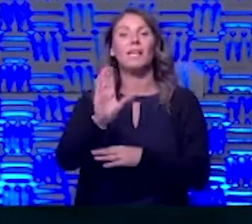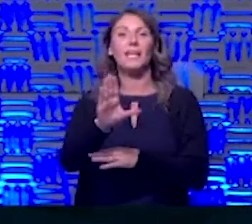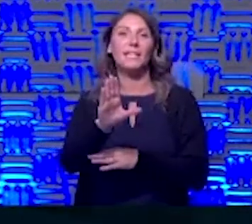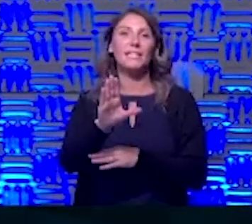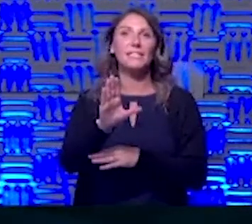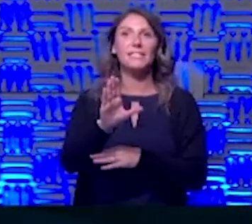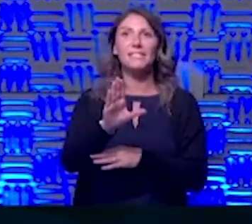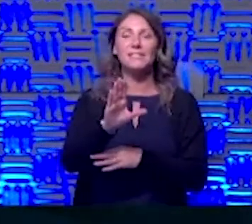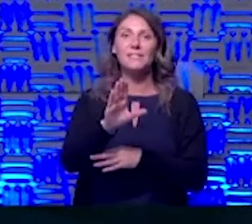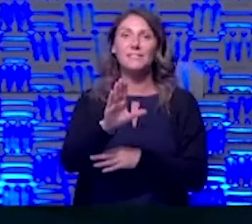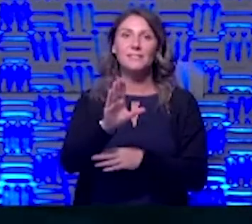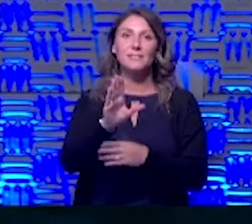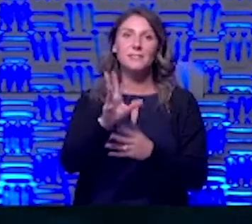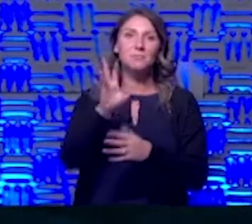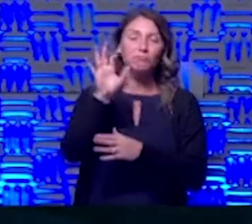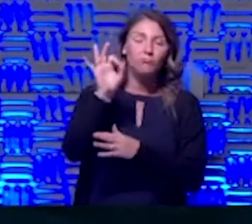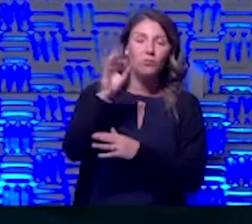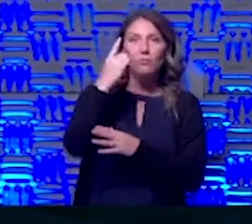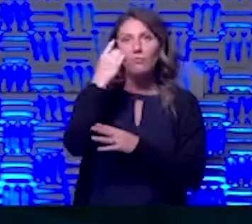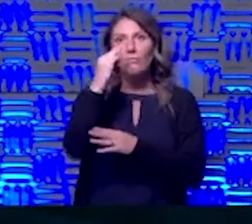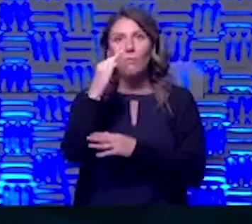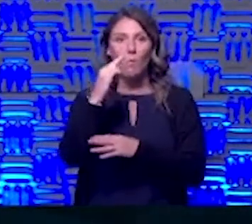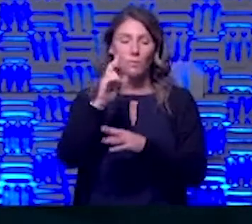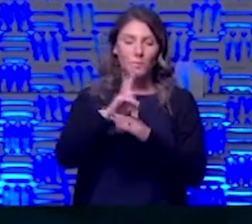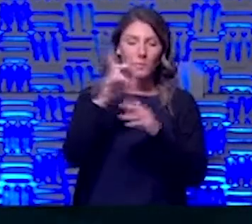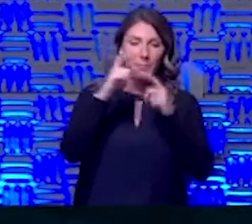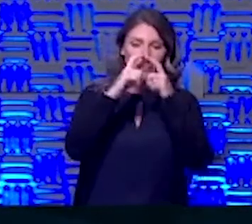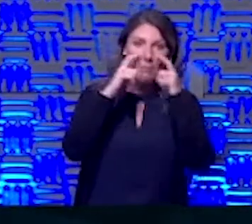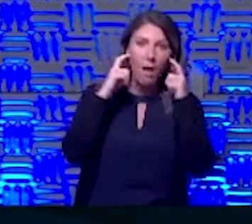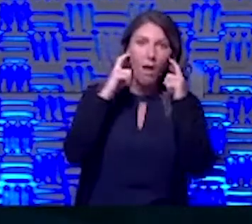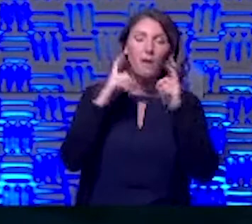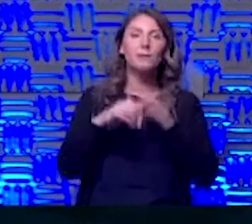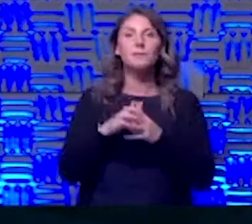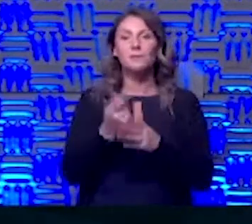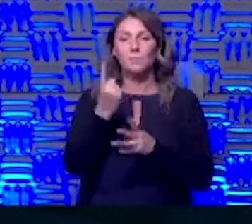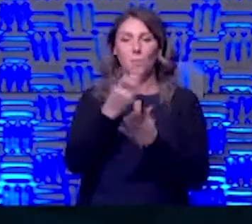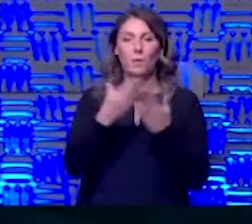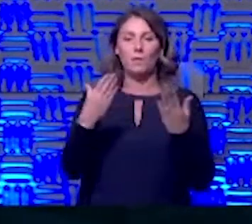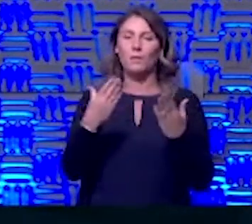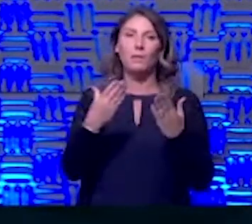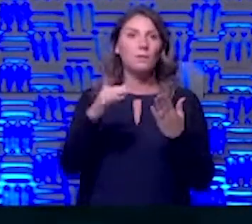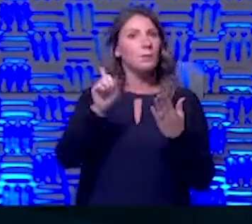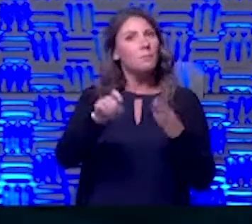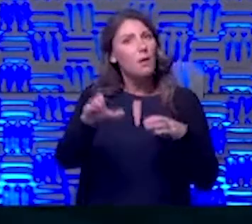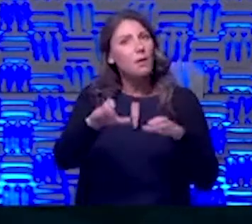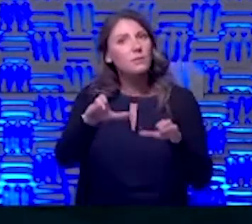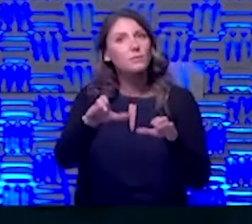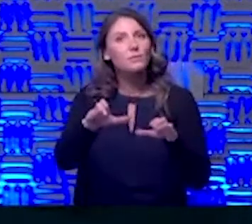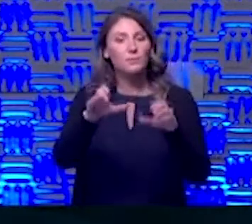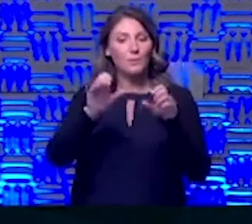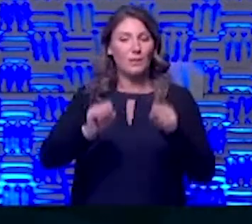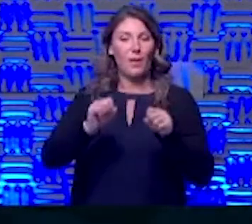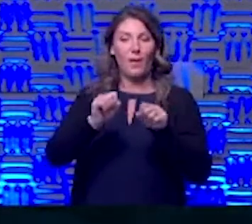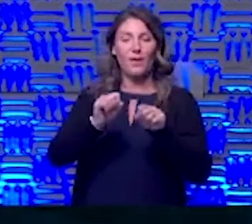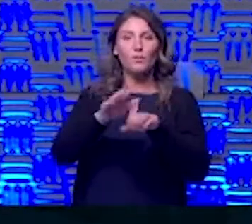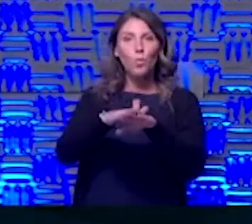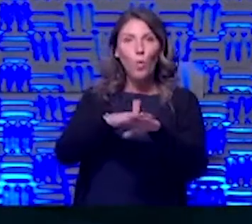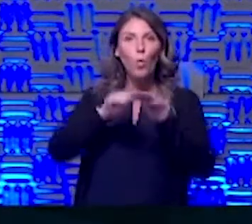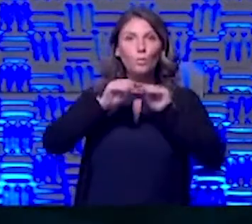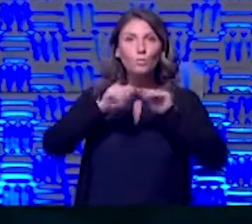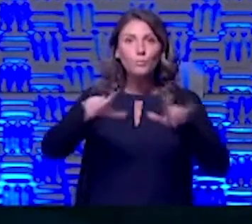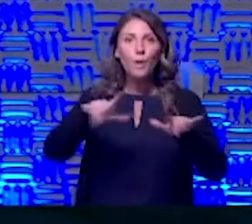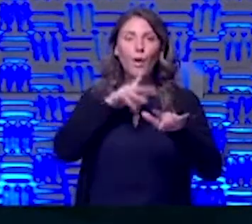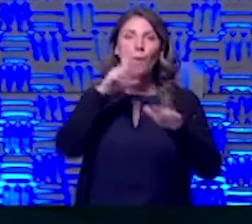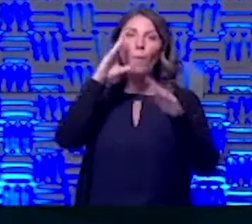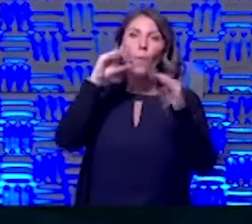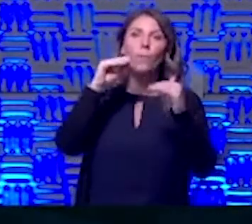plea for everyone to wear masks. I think that is the one thing that we can do that can slow the spread, and